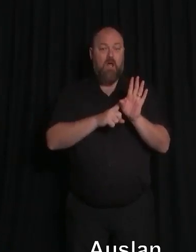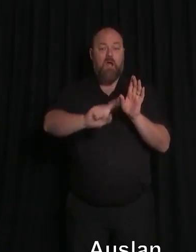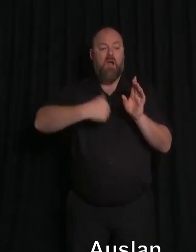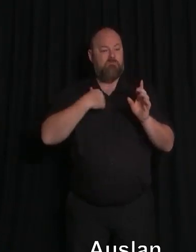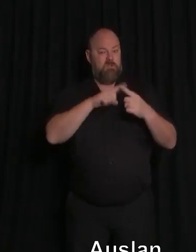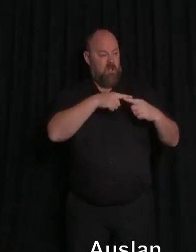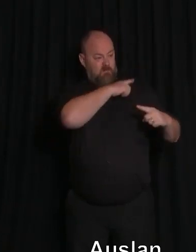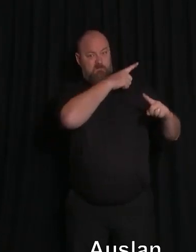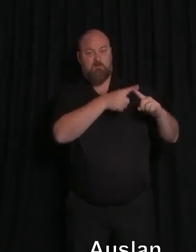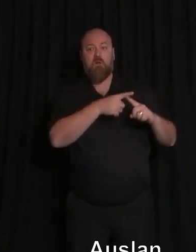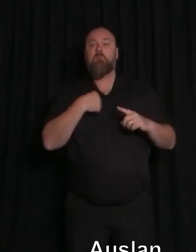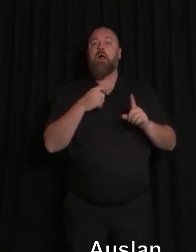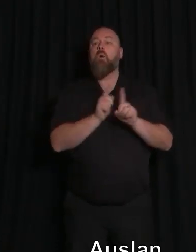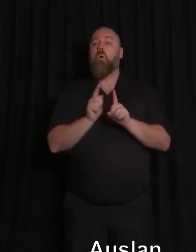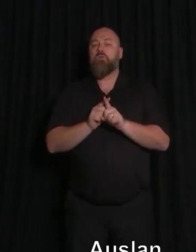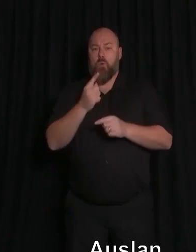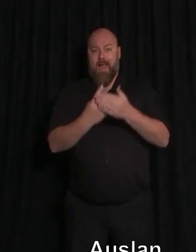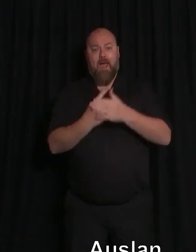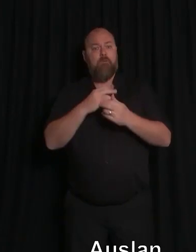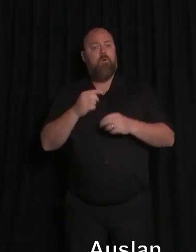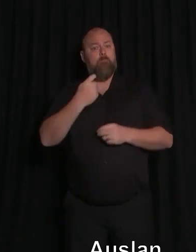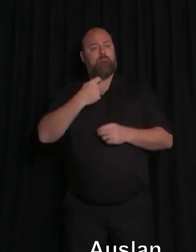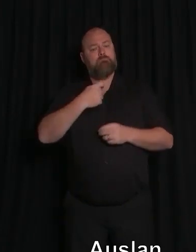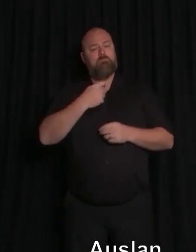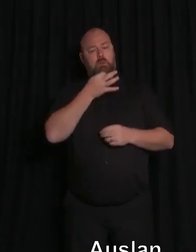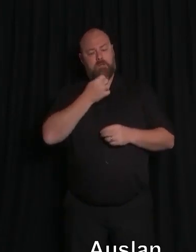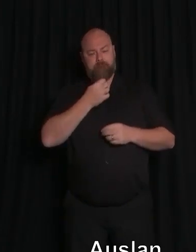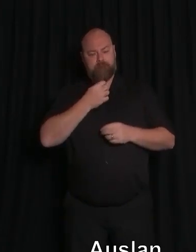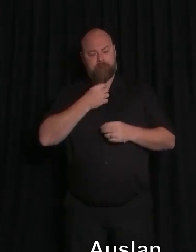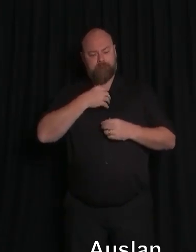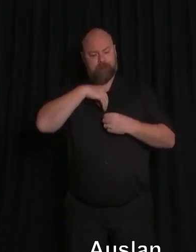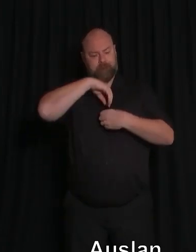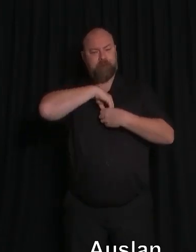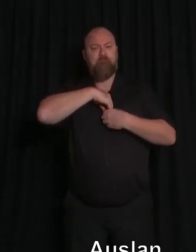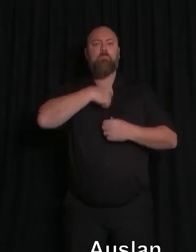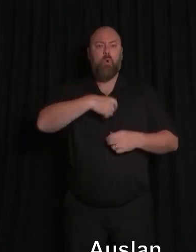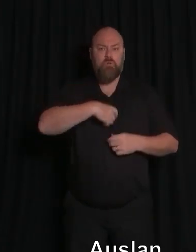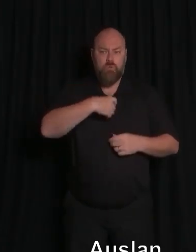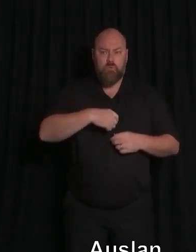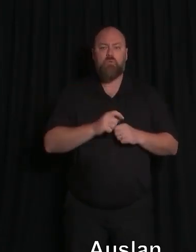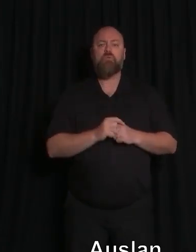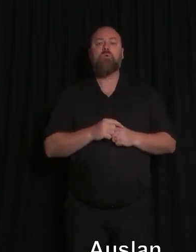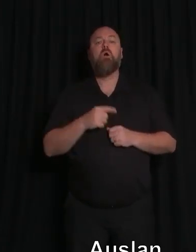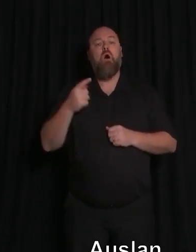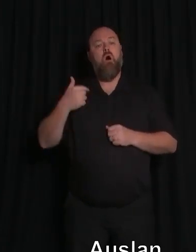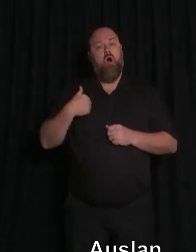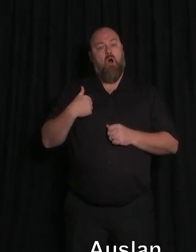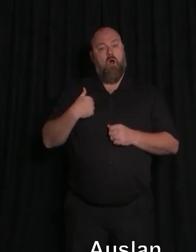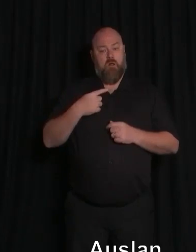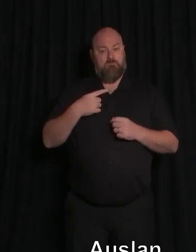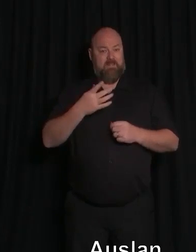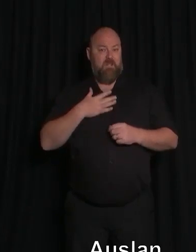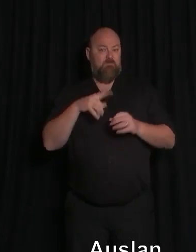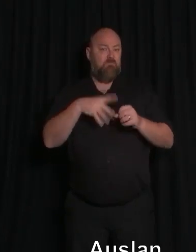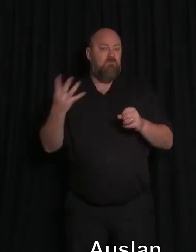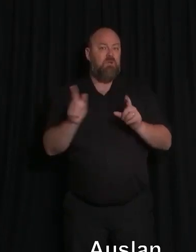came out of also of a personal part. As Louisa just said, I'm also a member of the LGBT+